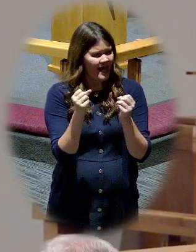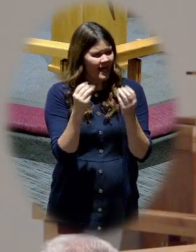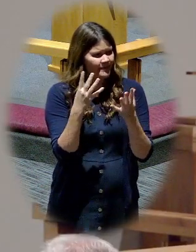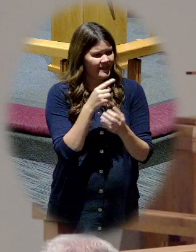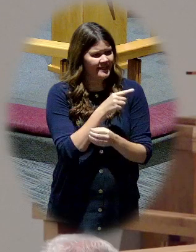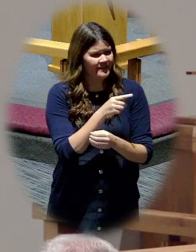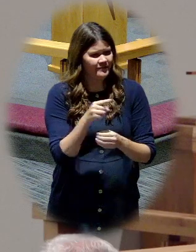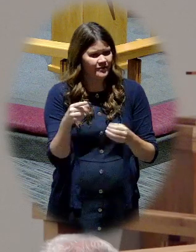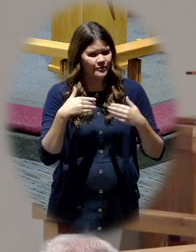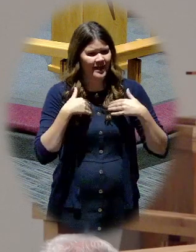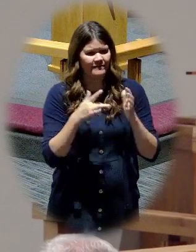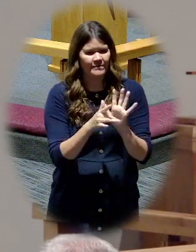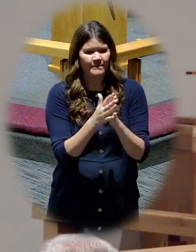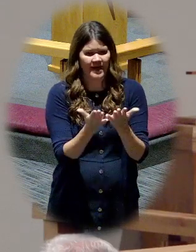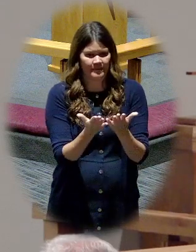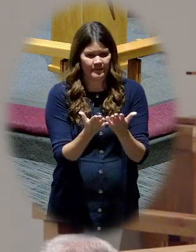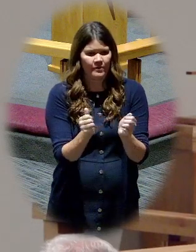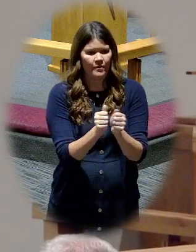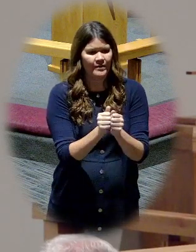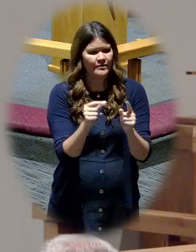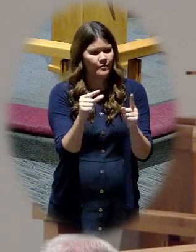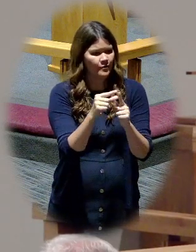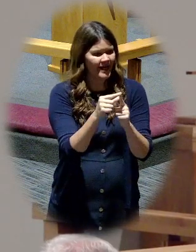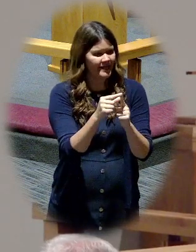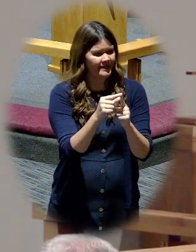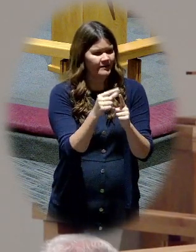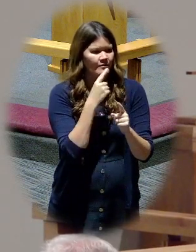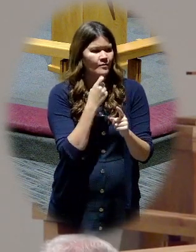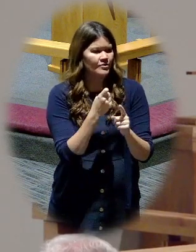you have a red letter Bible?